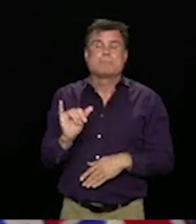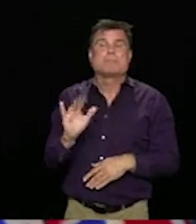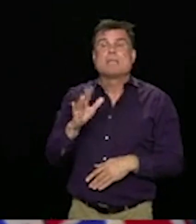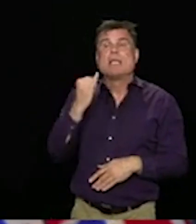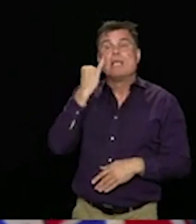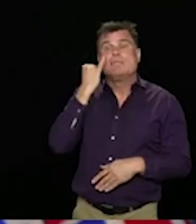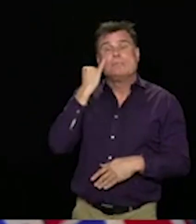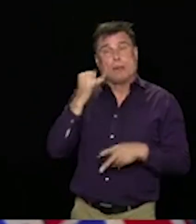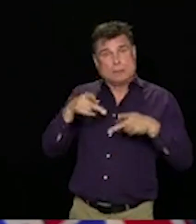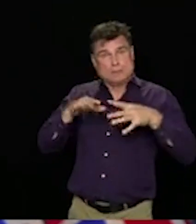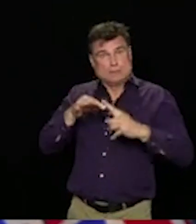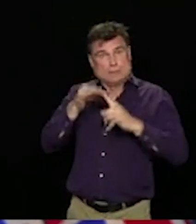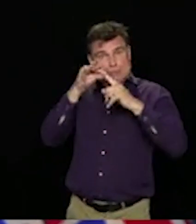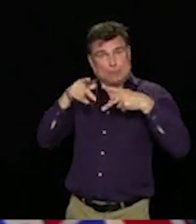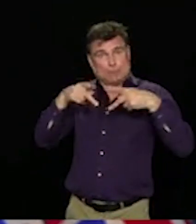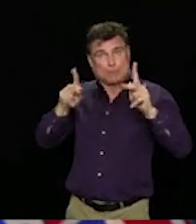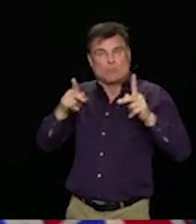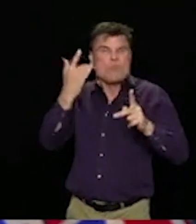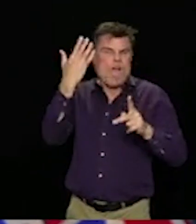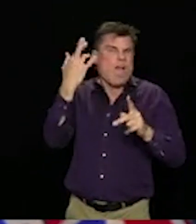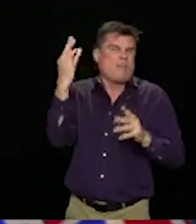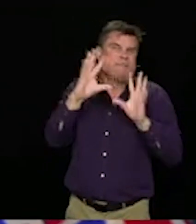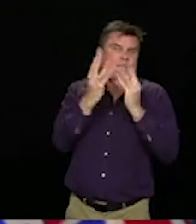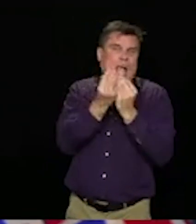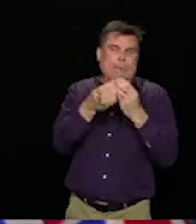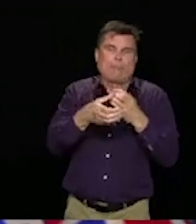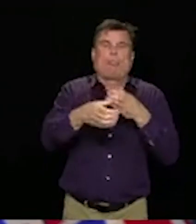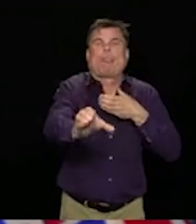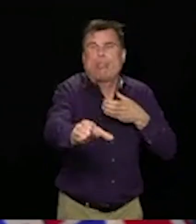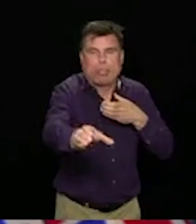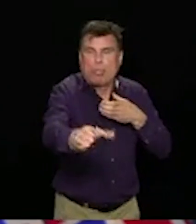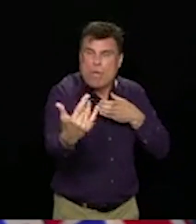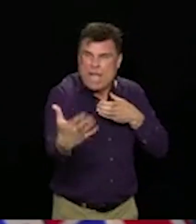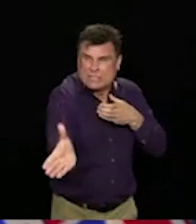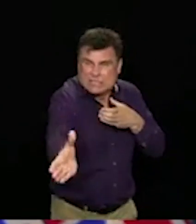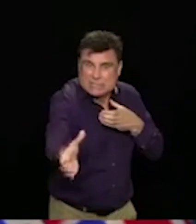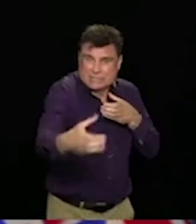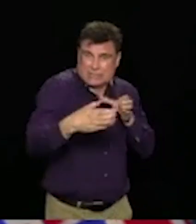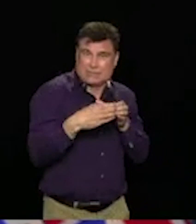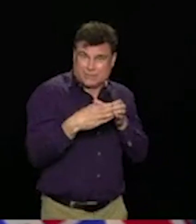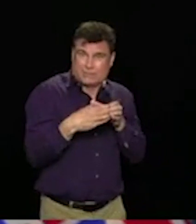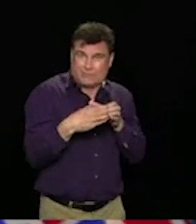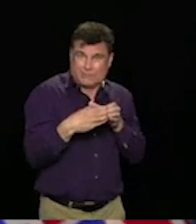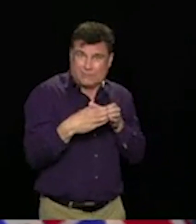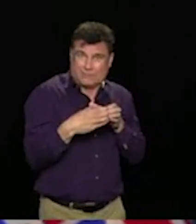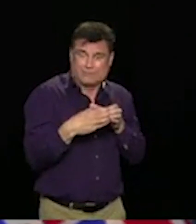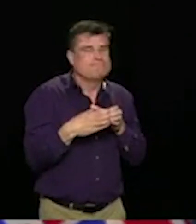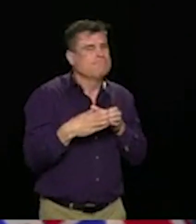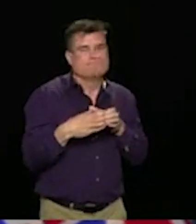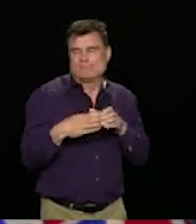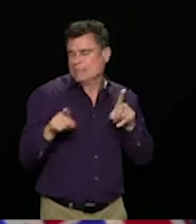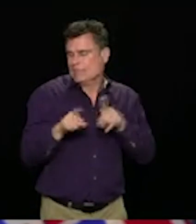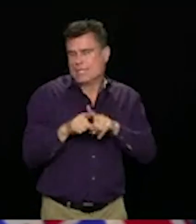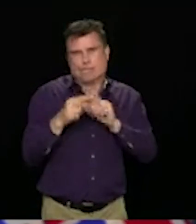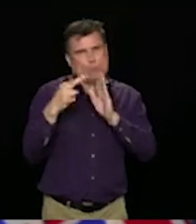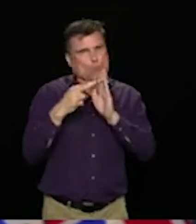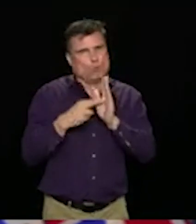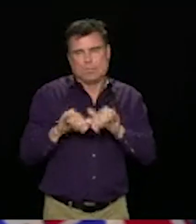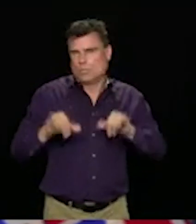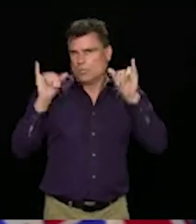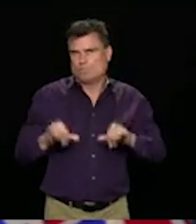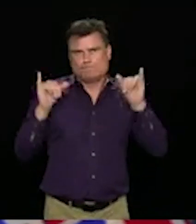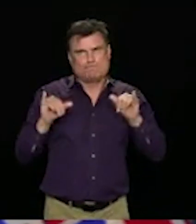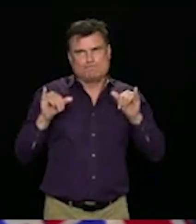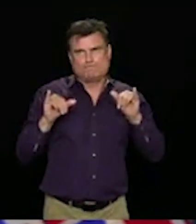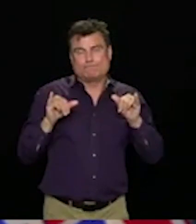And you know, that is the way that we protect ourselves and people who are coming to be with their family. The last